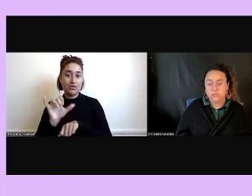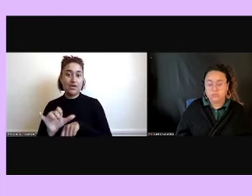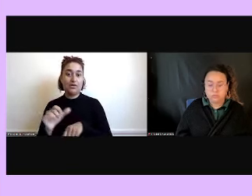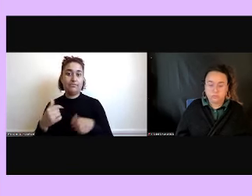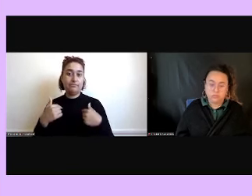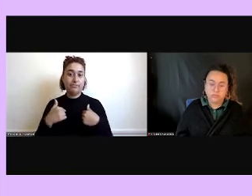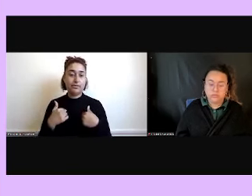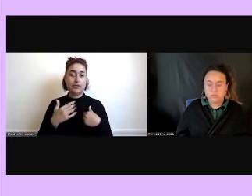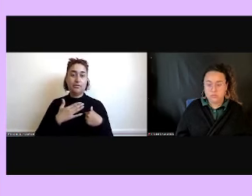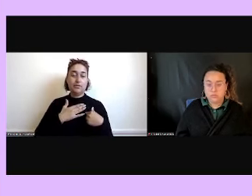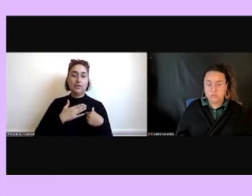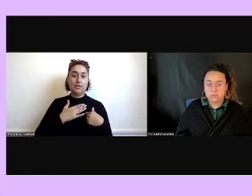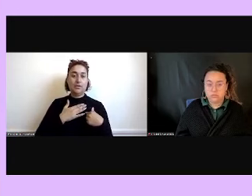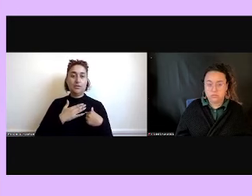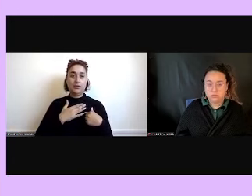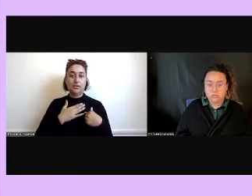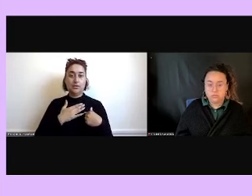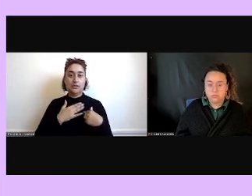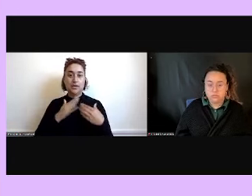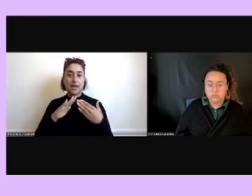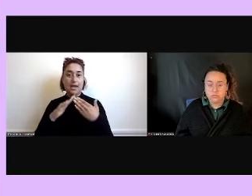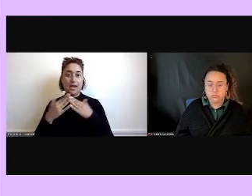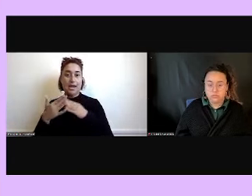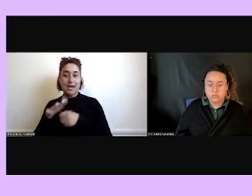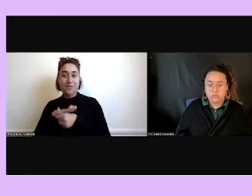and my neighbors are doing.